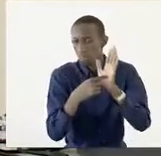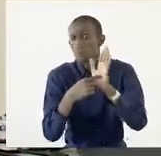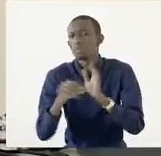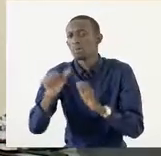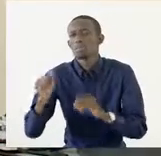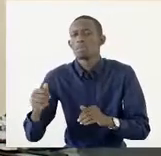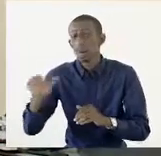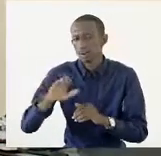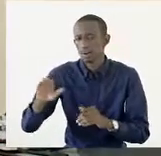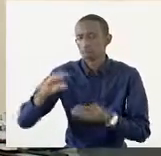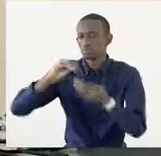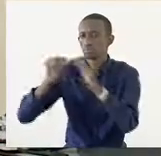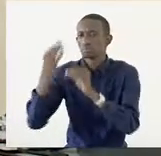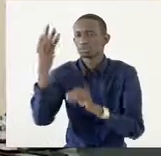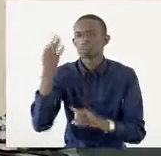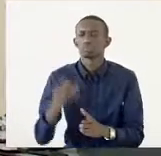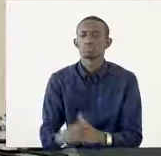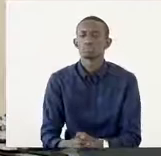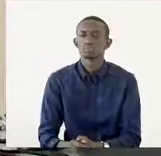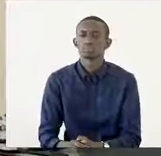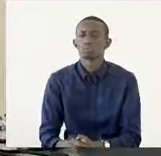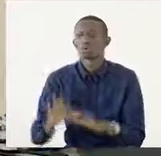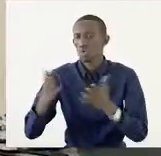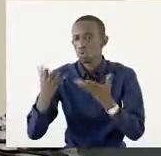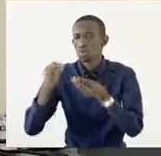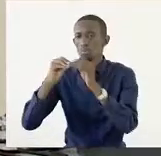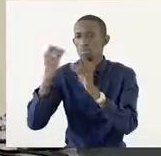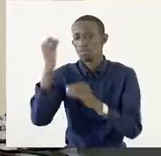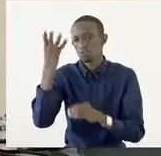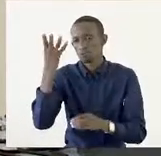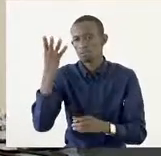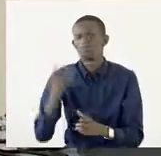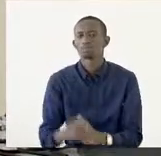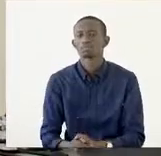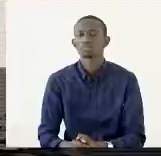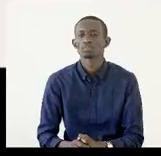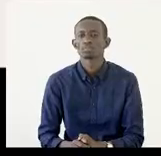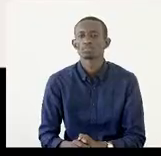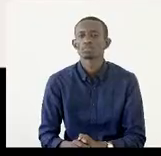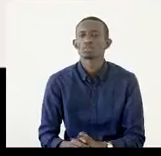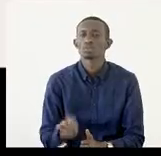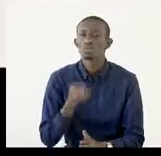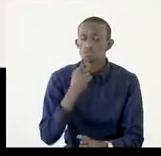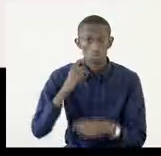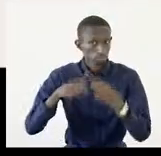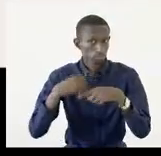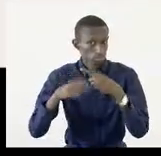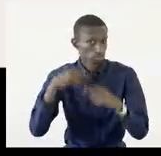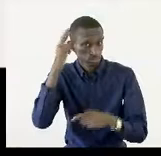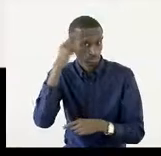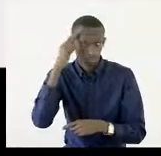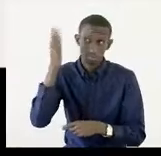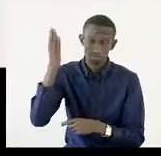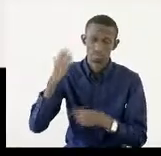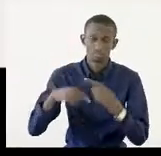to position number 3 and position number 4. So you need to always remember